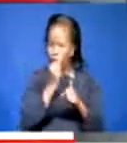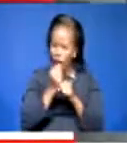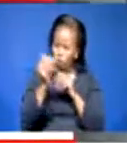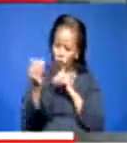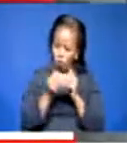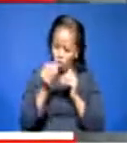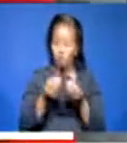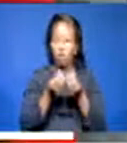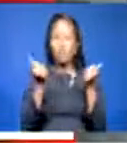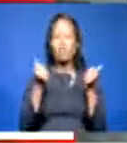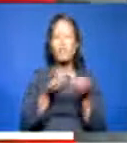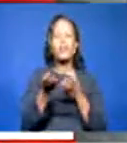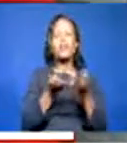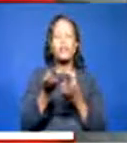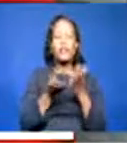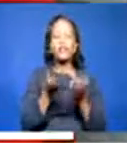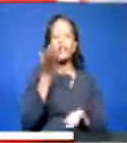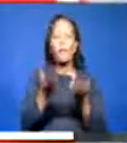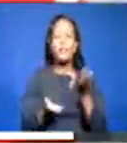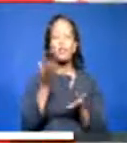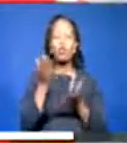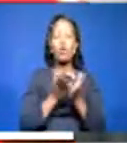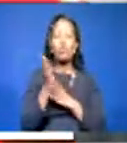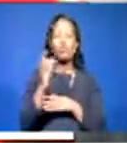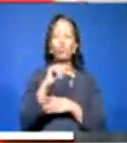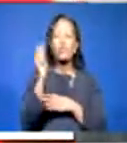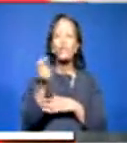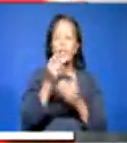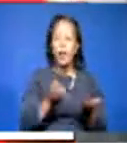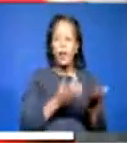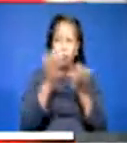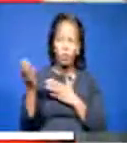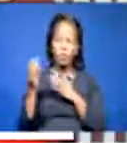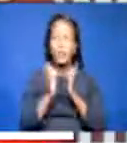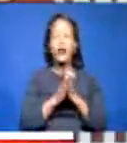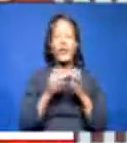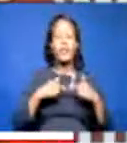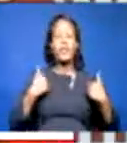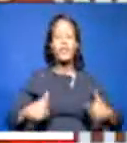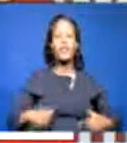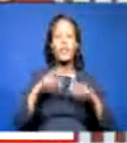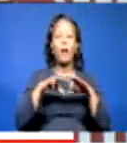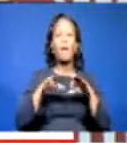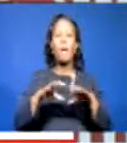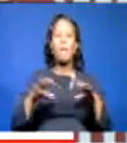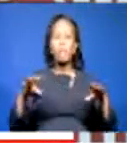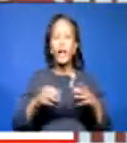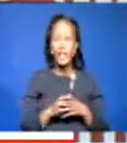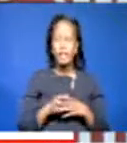trade imbalance, especially by allowing more Kenyan exports into the vast Chinese market. At the government